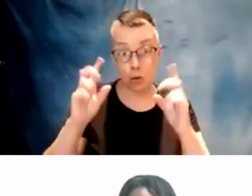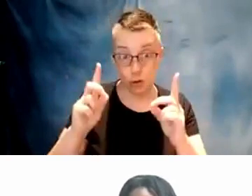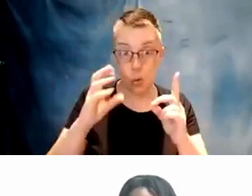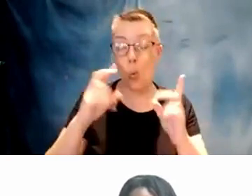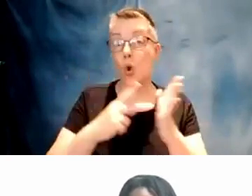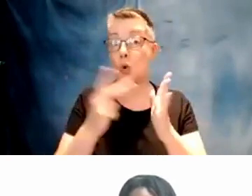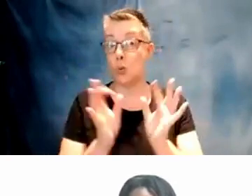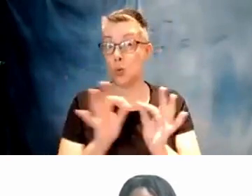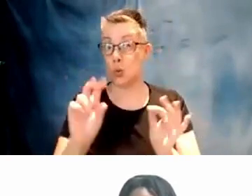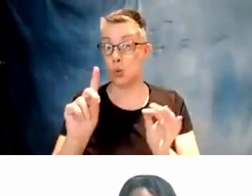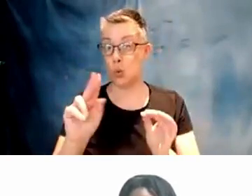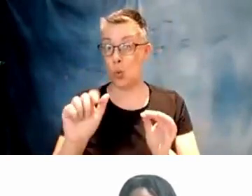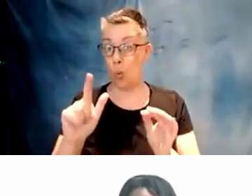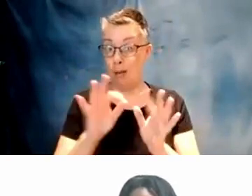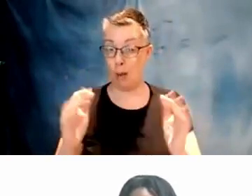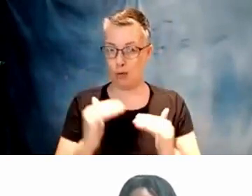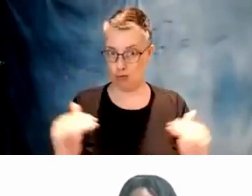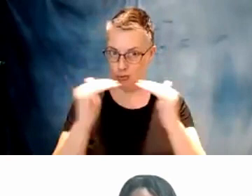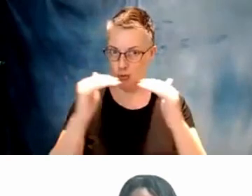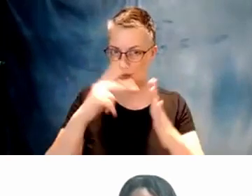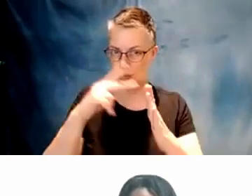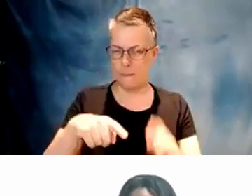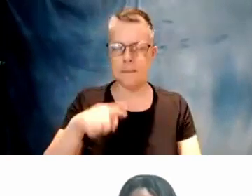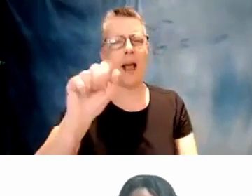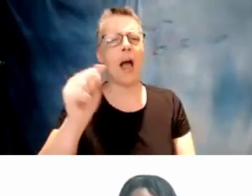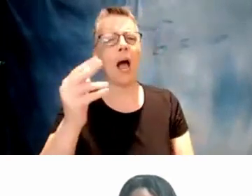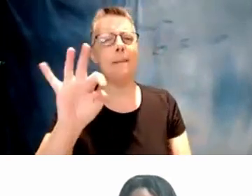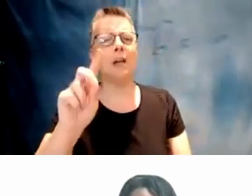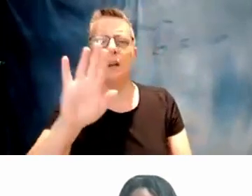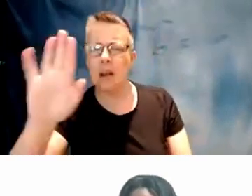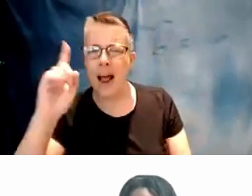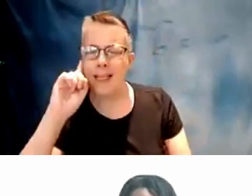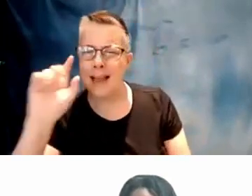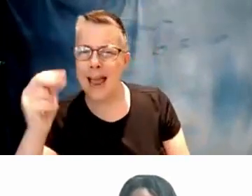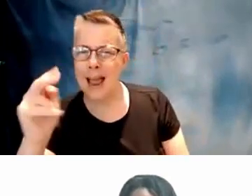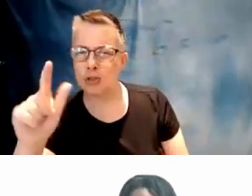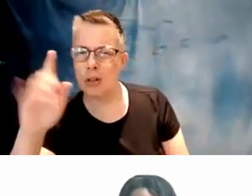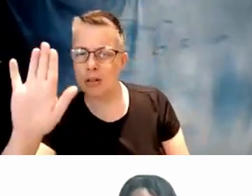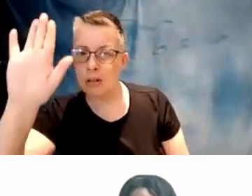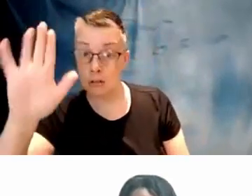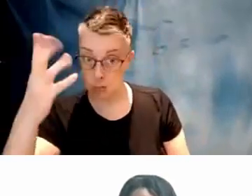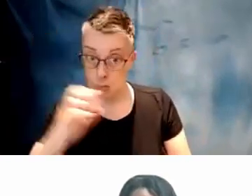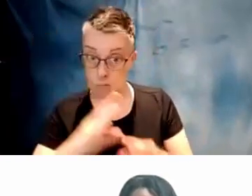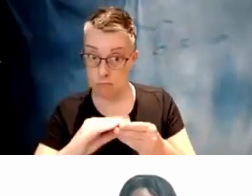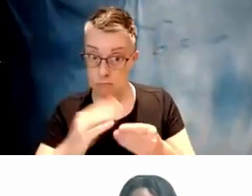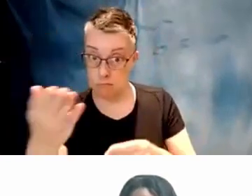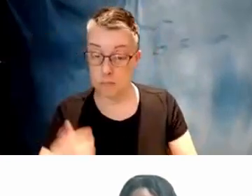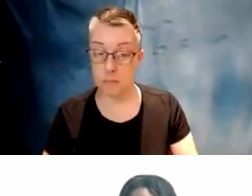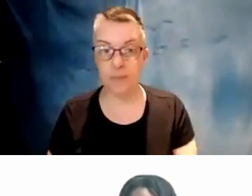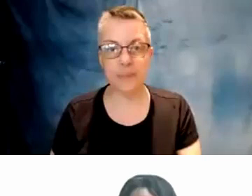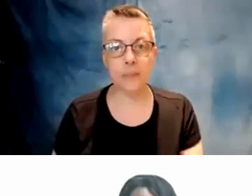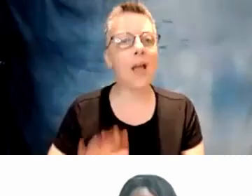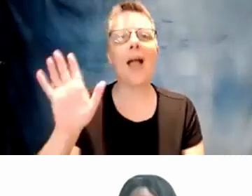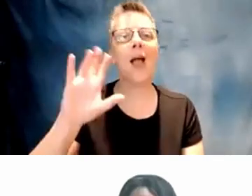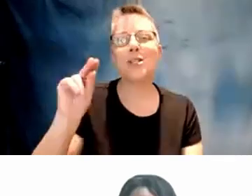language programming? I think before you move on, Angel has raised his hand. Angel, you want to say something? Oh no, I